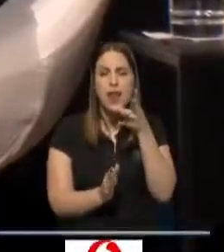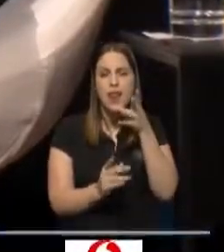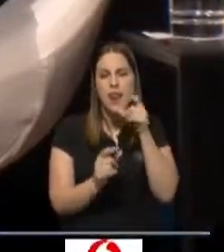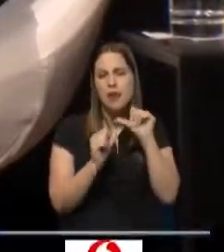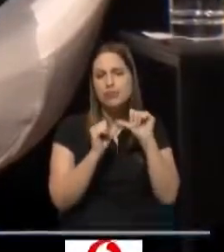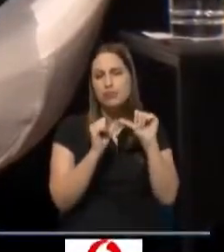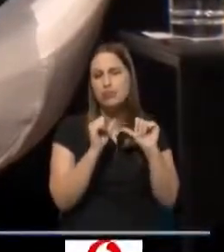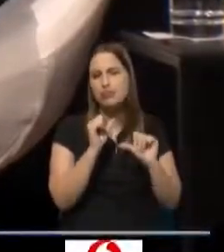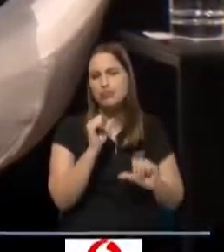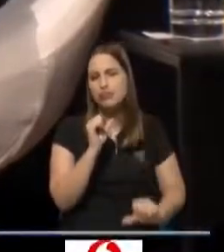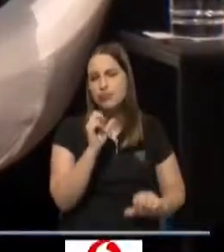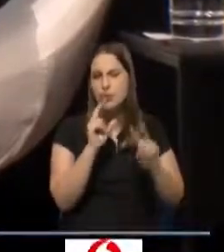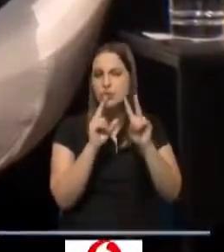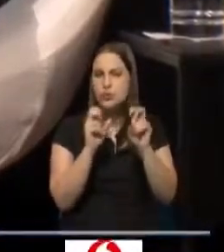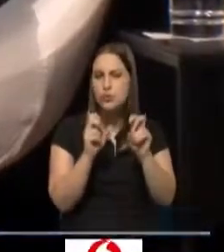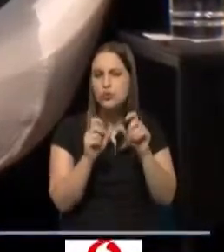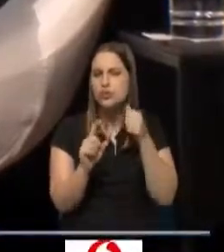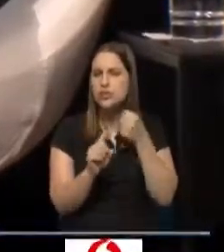we've already spoken about the